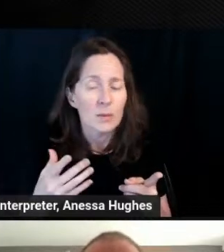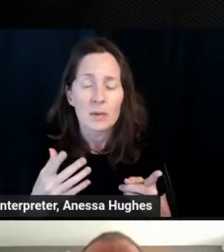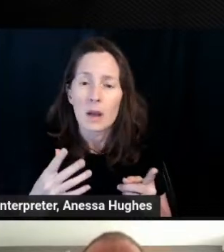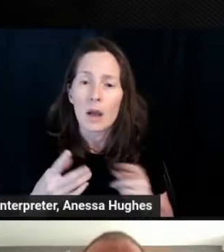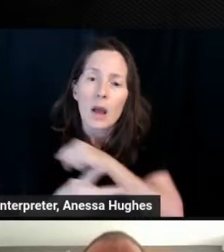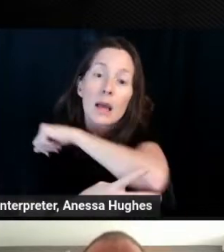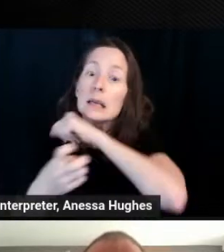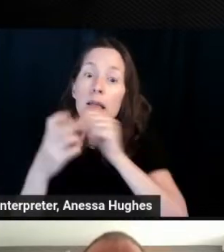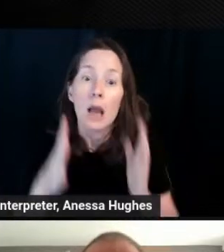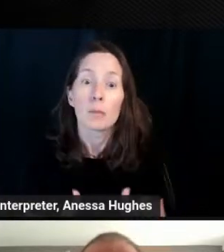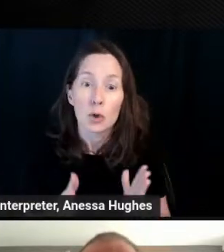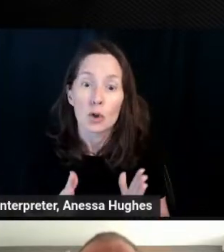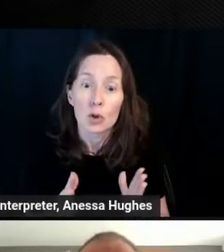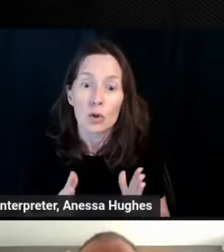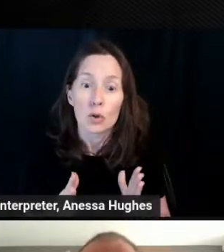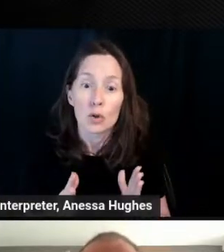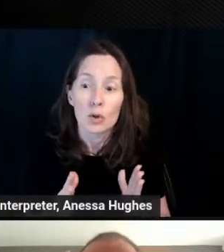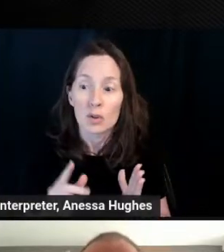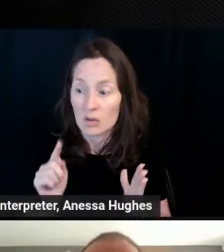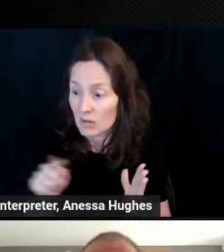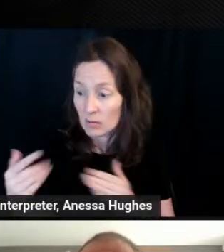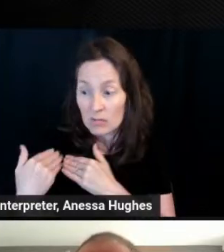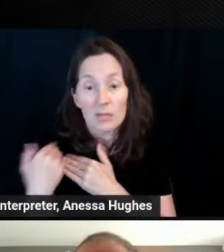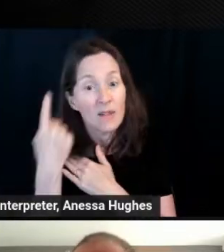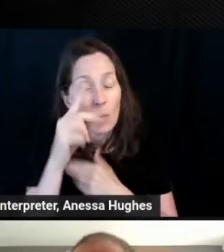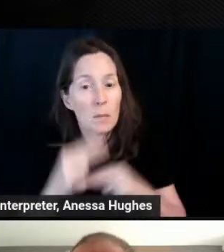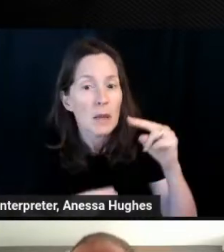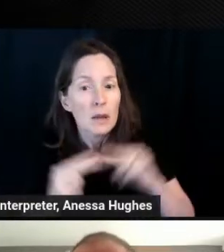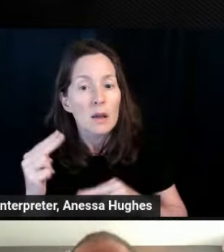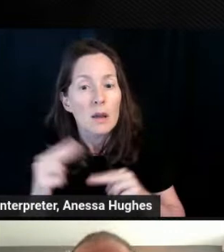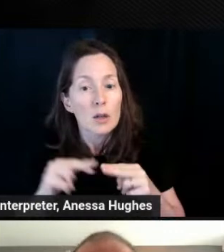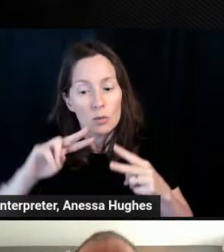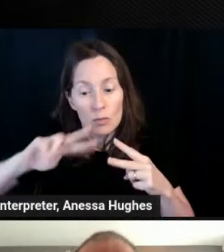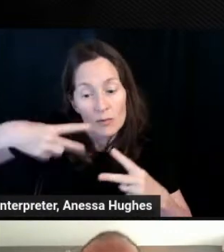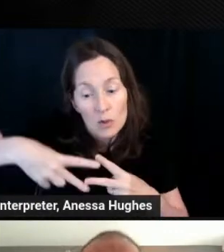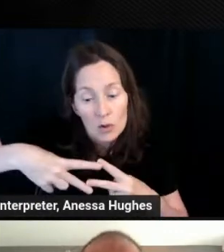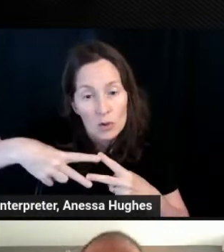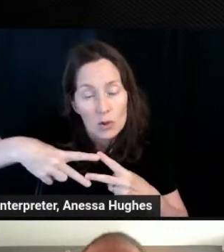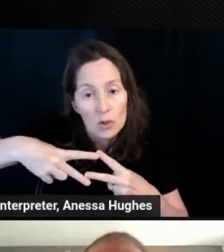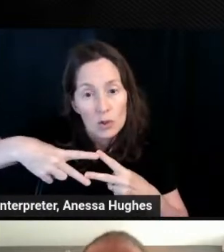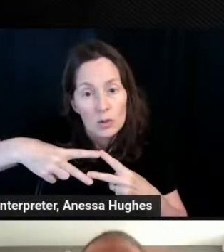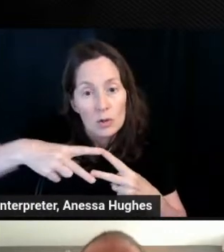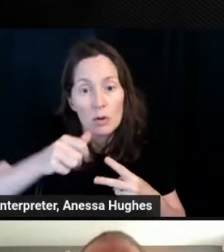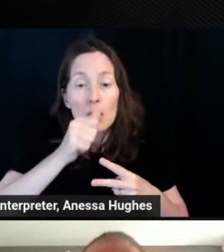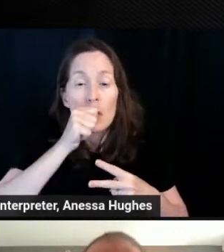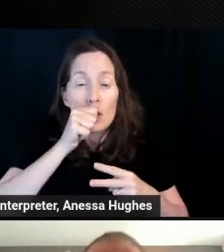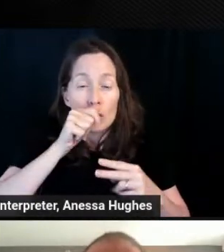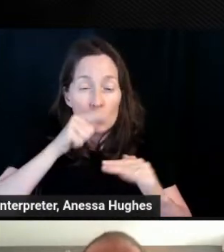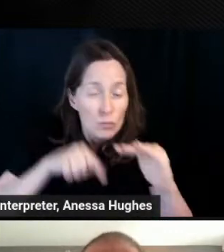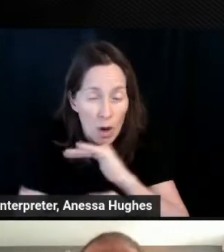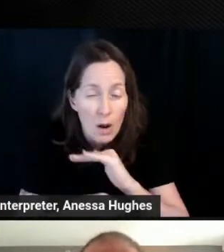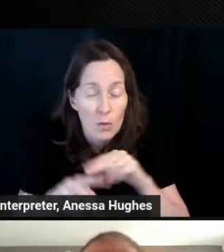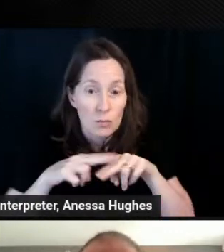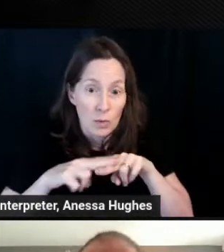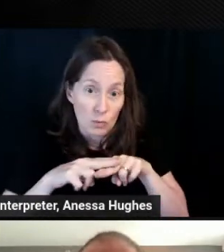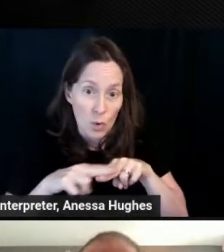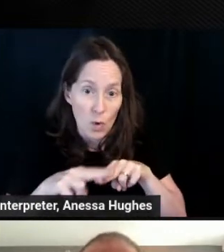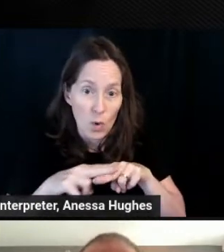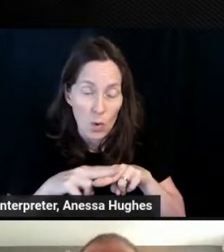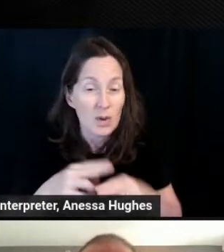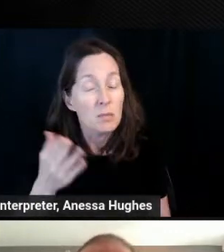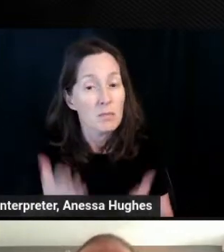Railroad stole away likely tens of thousands of free